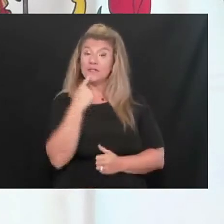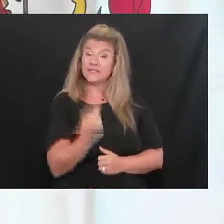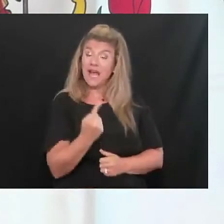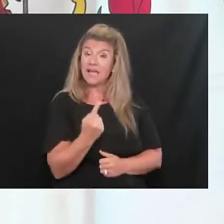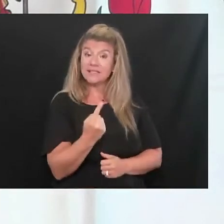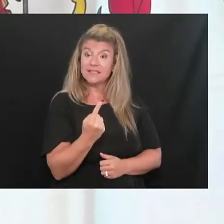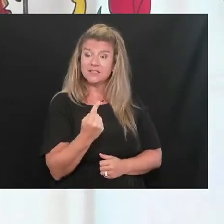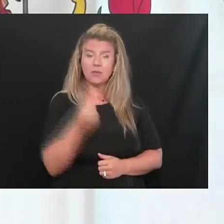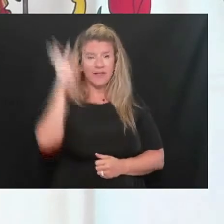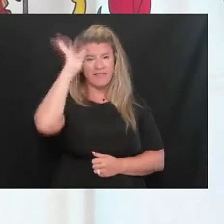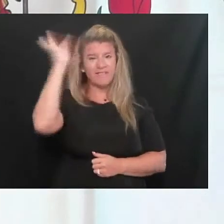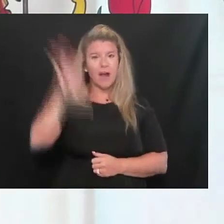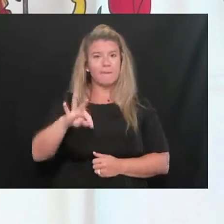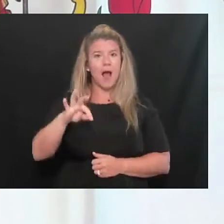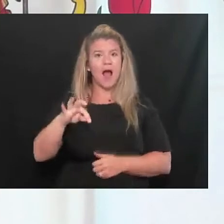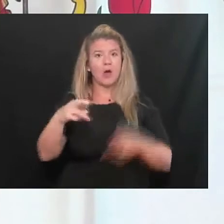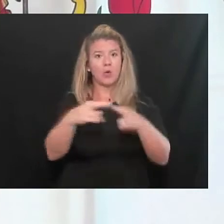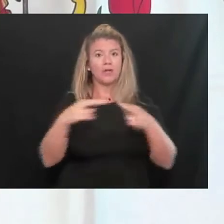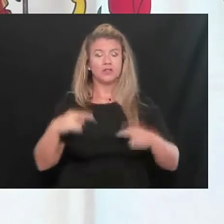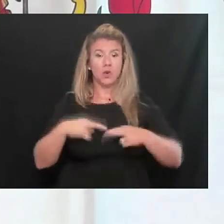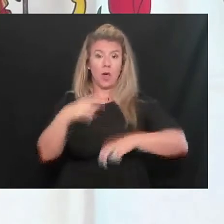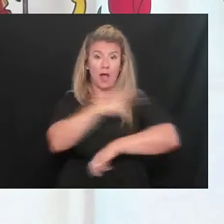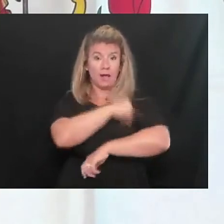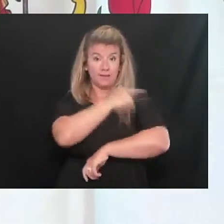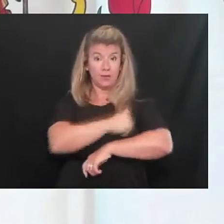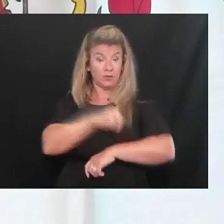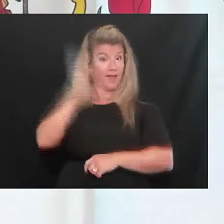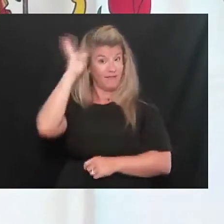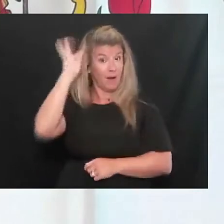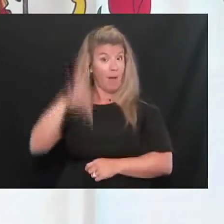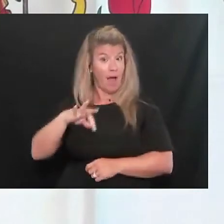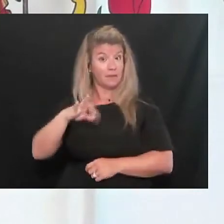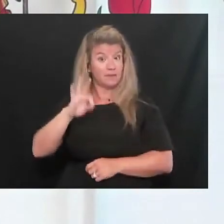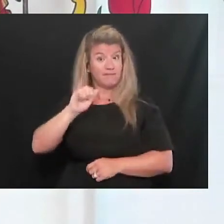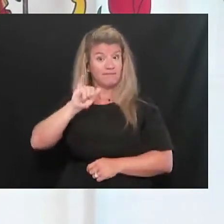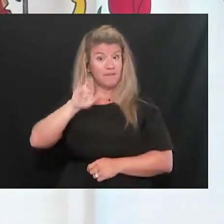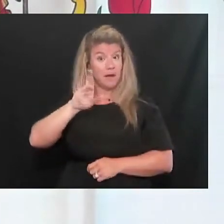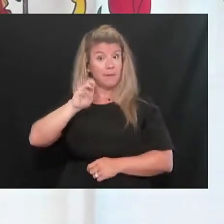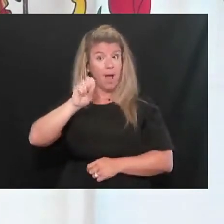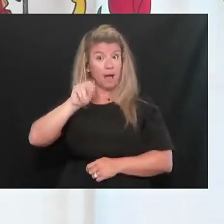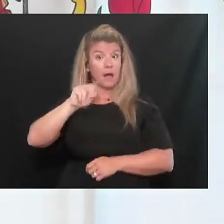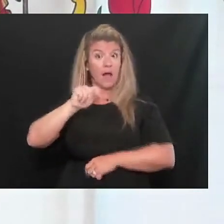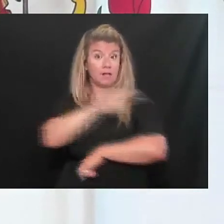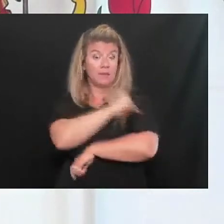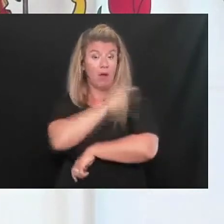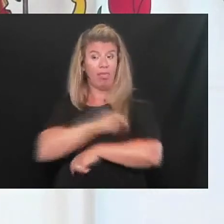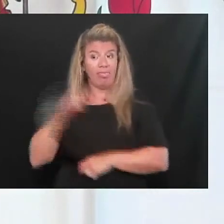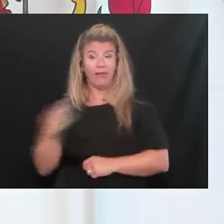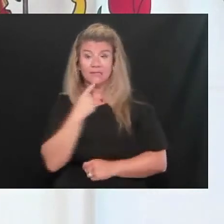with the Fairmont Regional Hospital or the Fairmont Hospital, you know, they said, you know,